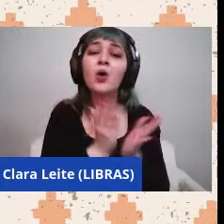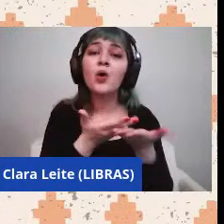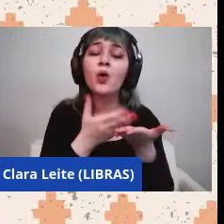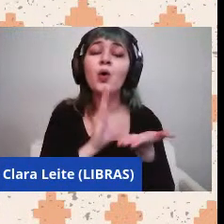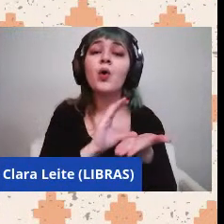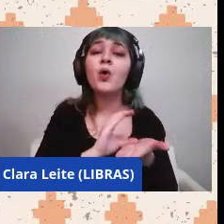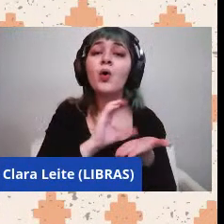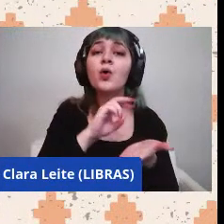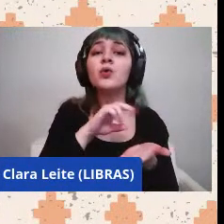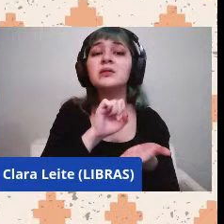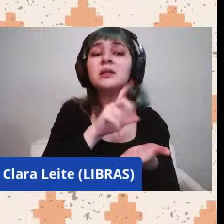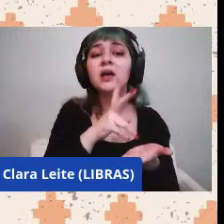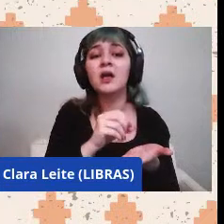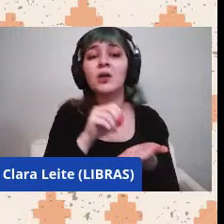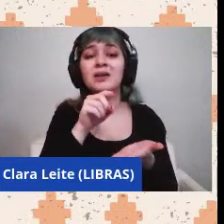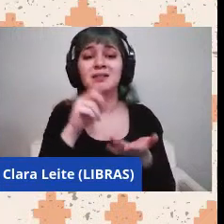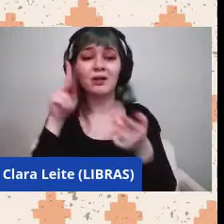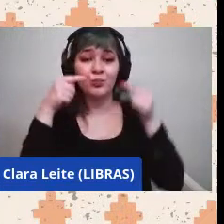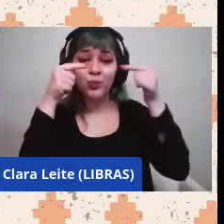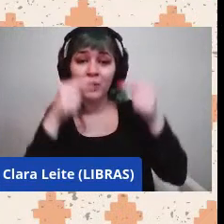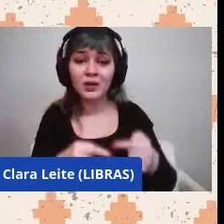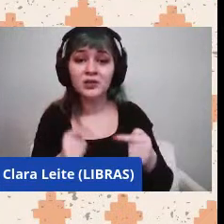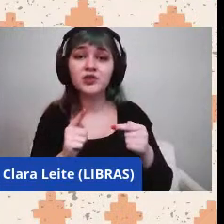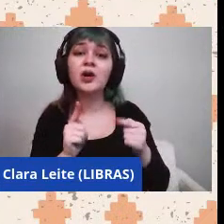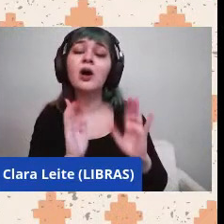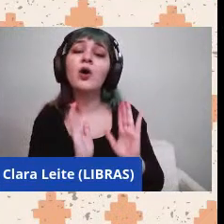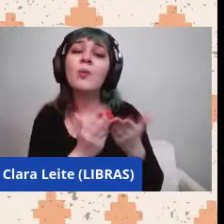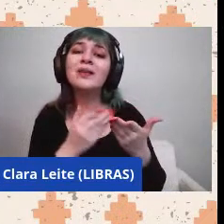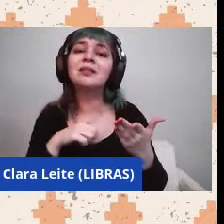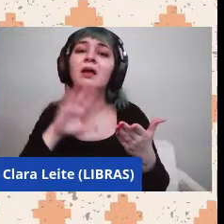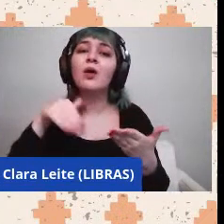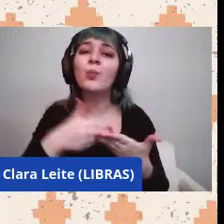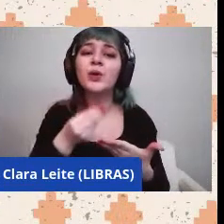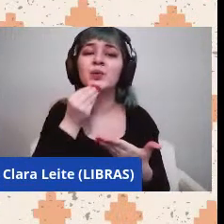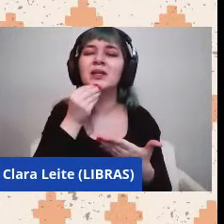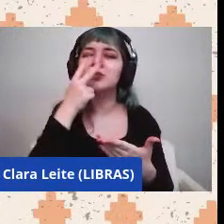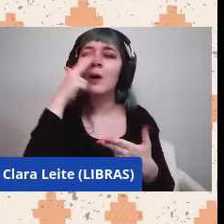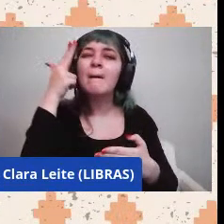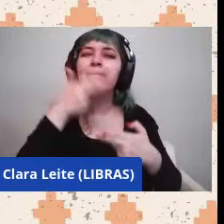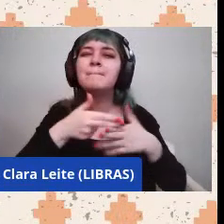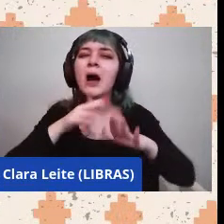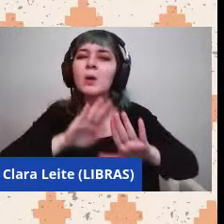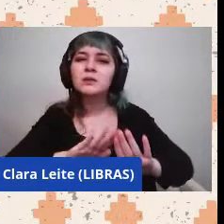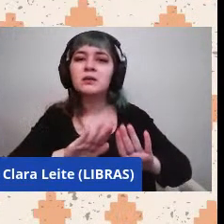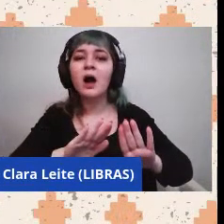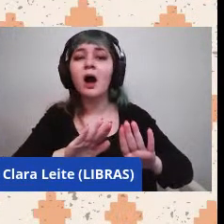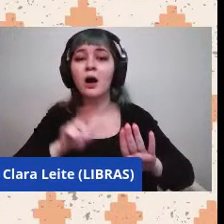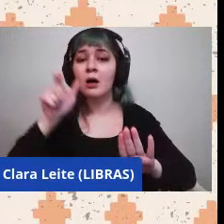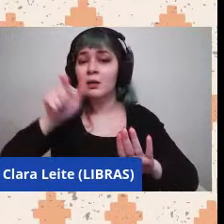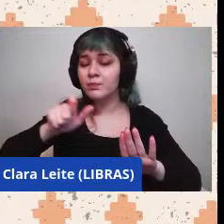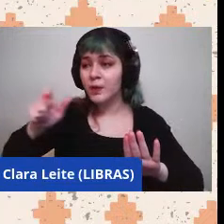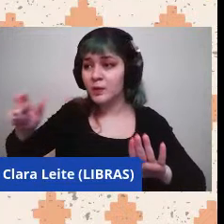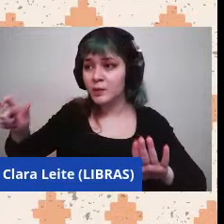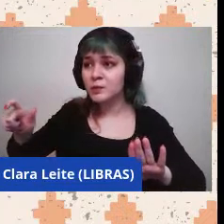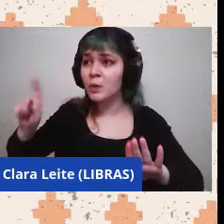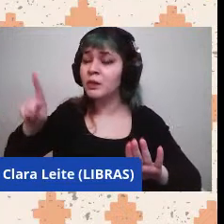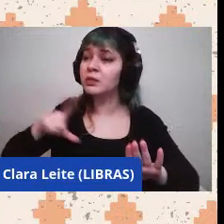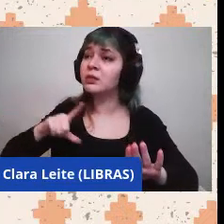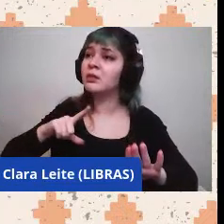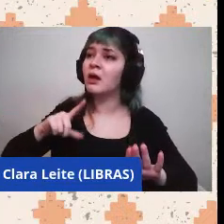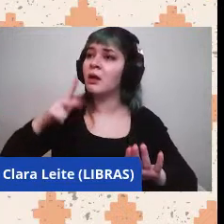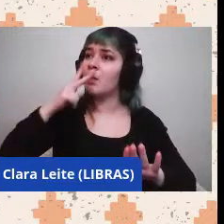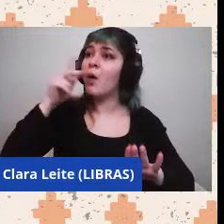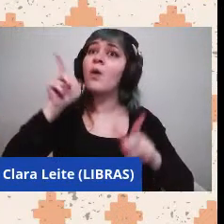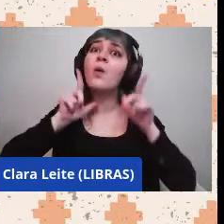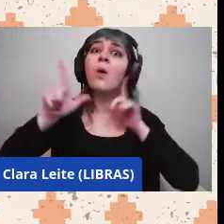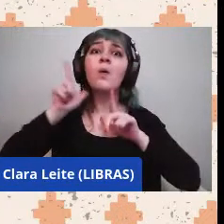policy gives those committees an opportunity to press pause. Not only are those individuals highly accomplished,